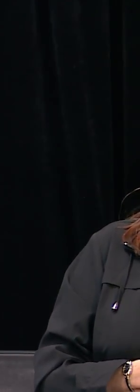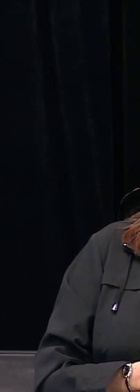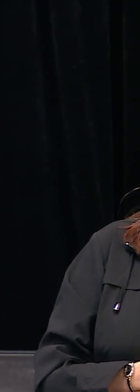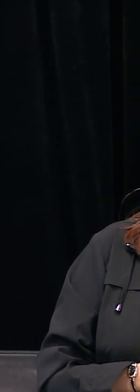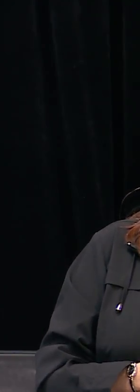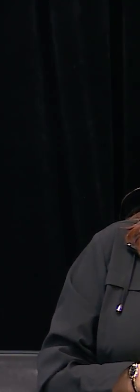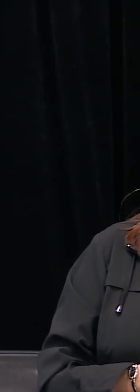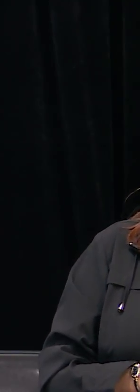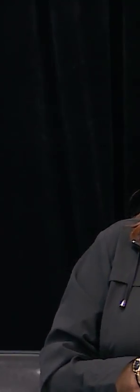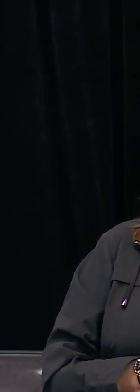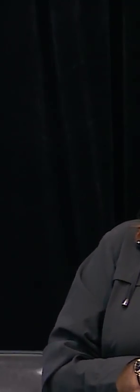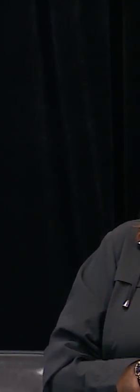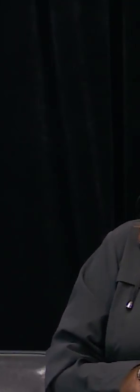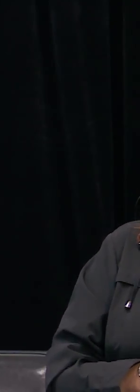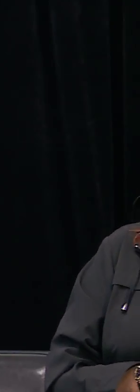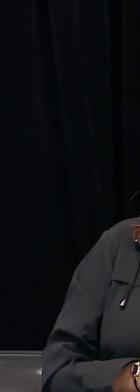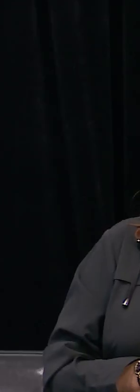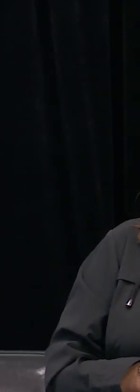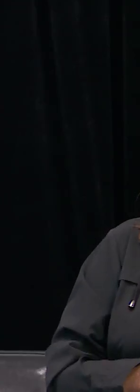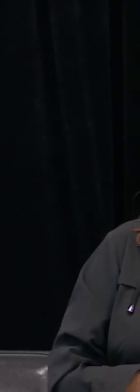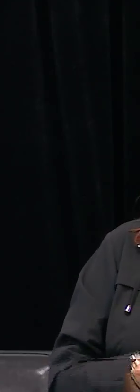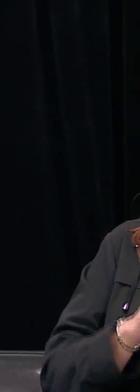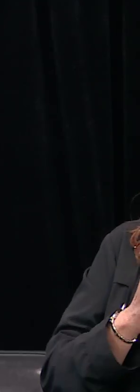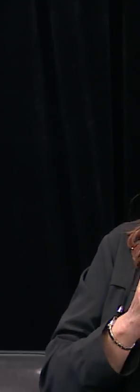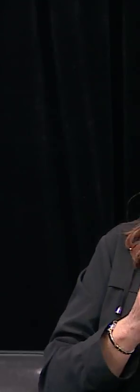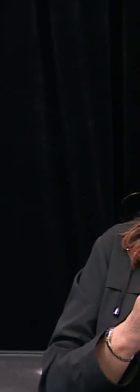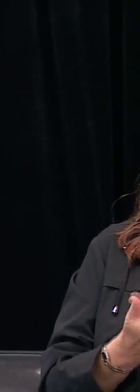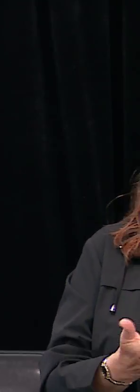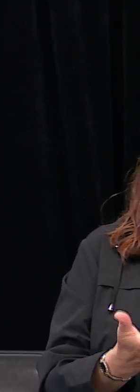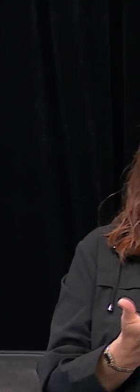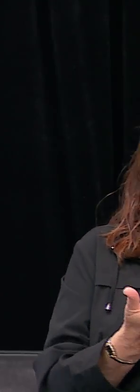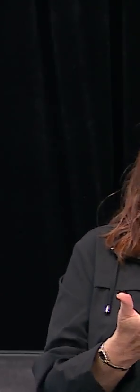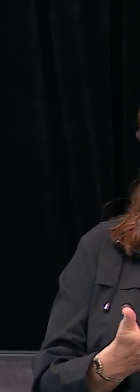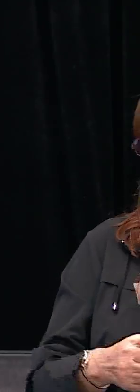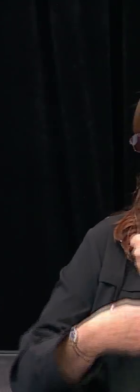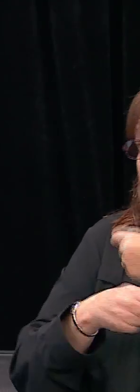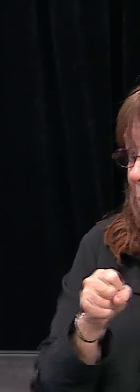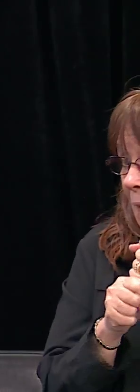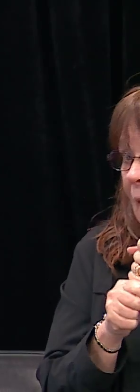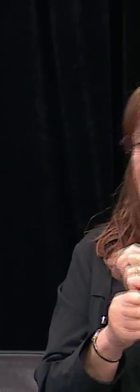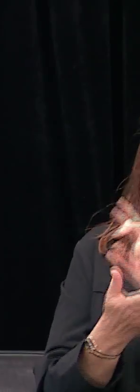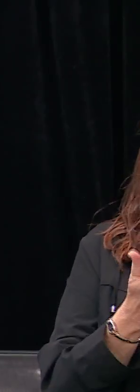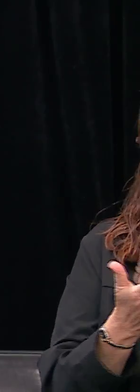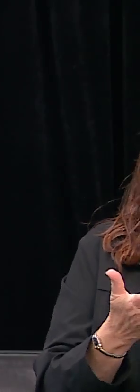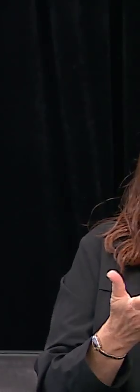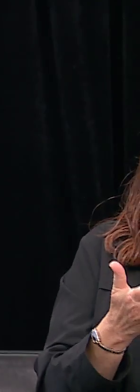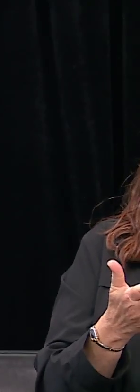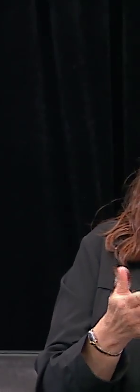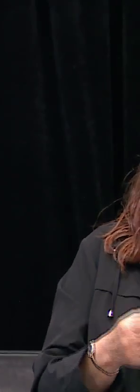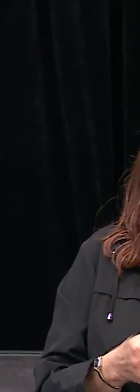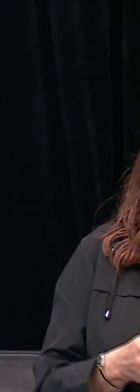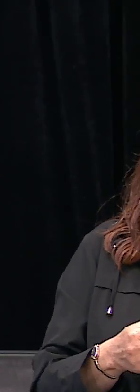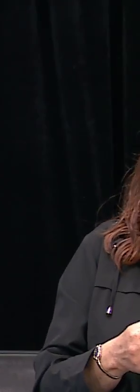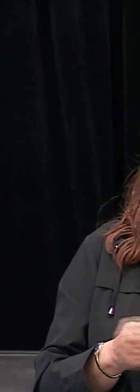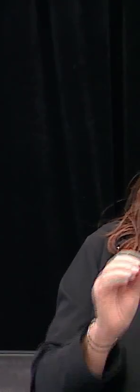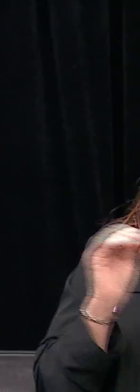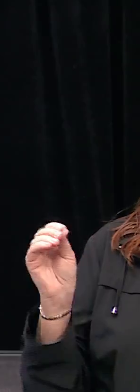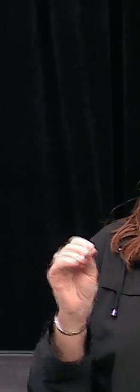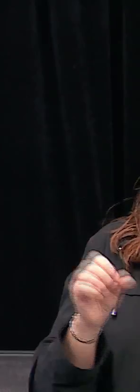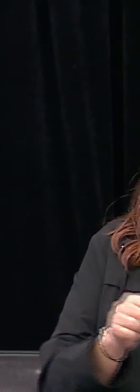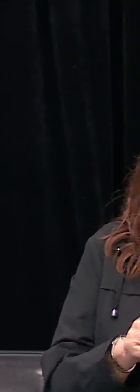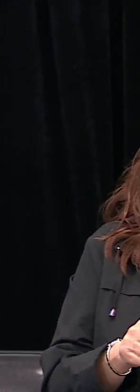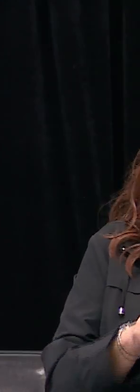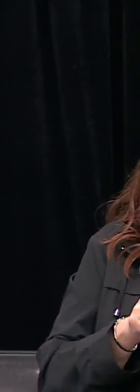In one-on-ones, you just launch Ava. We made it and we designed it so it's the fastest, effortless possible way to have a